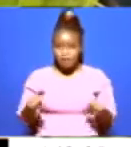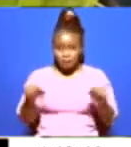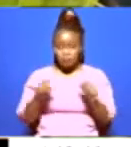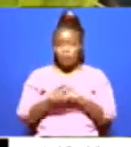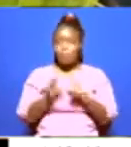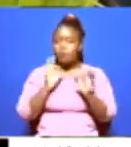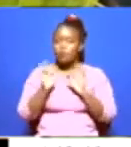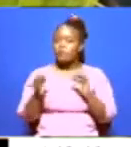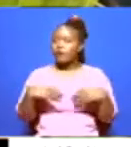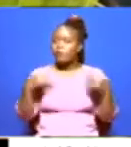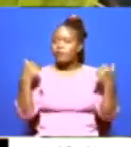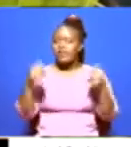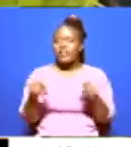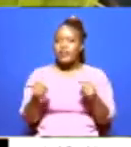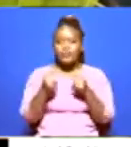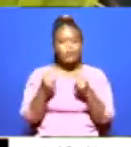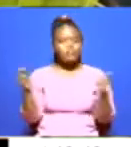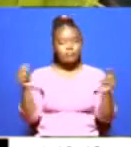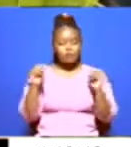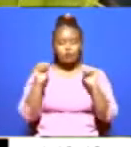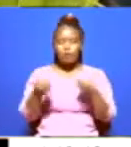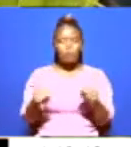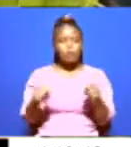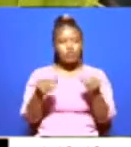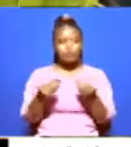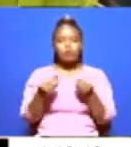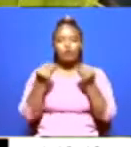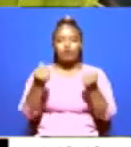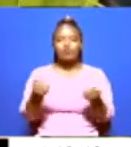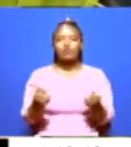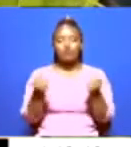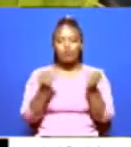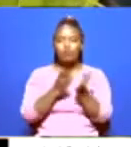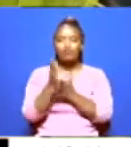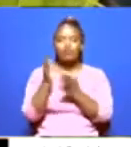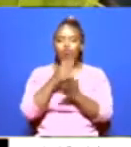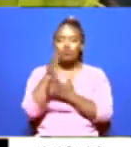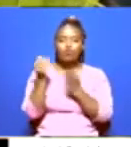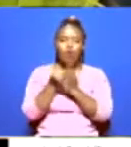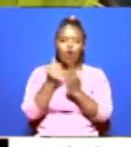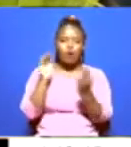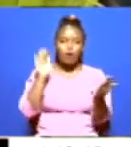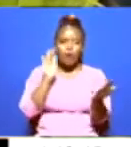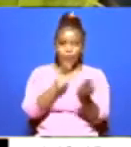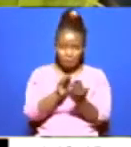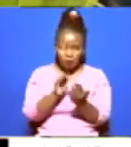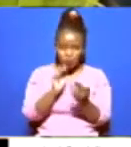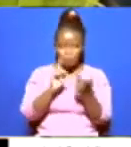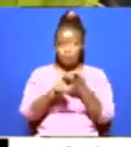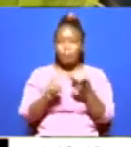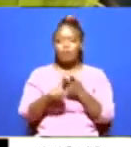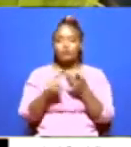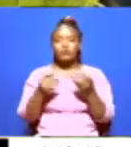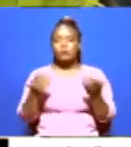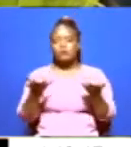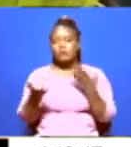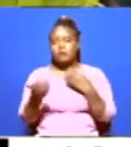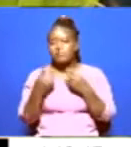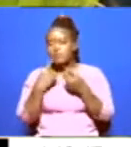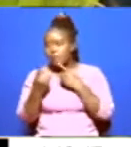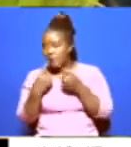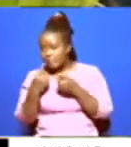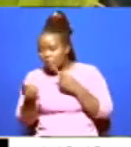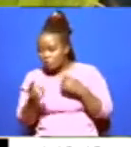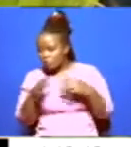they can resolve it through our multi-door approach, got a next mediation, or they can go to the